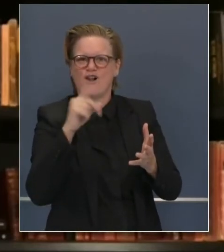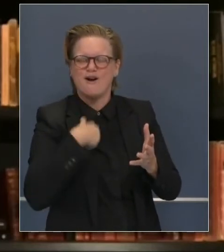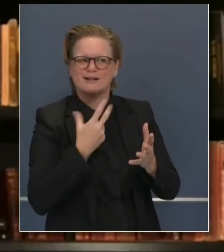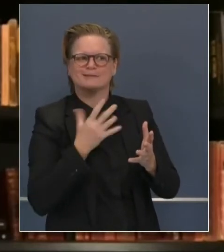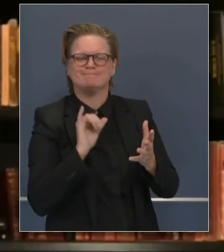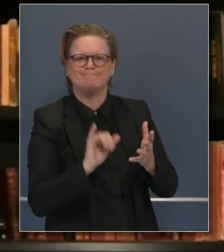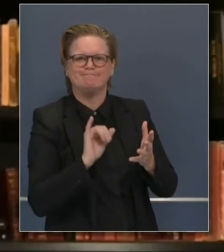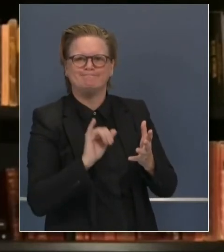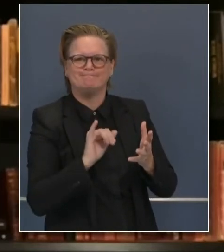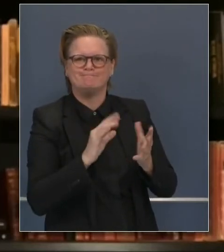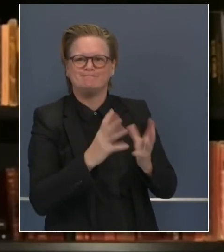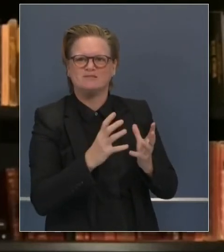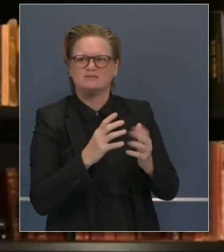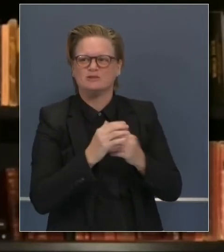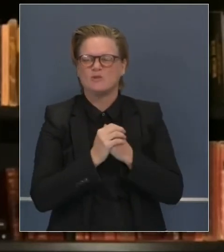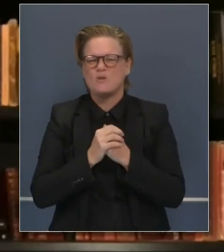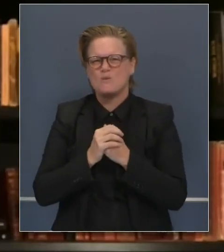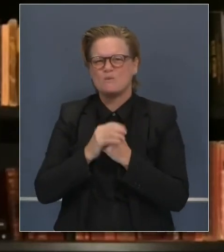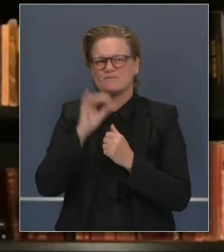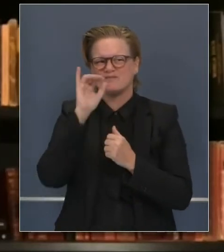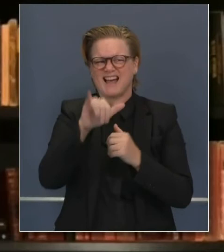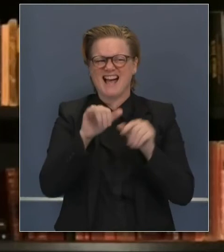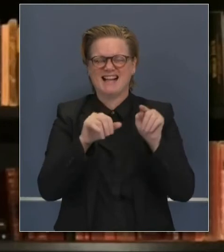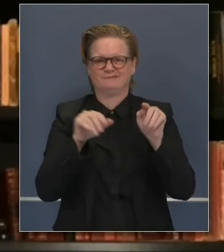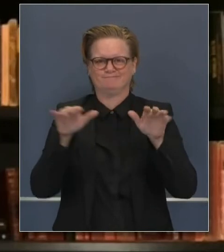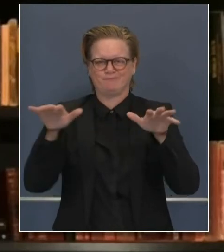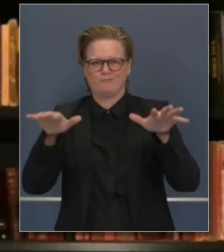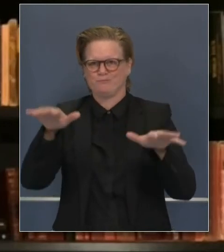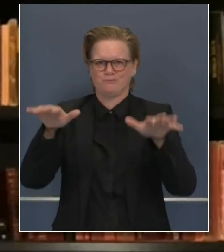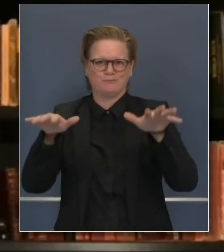act, and we are, I think, moving in a much